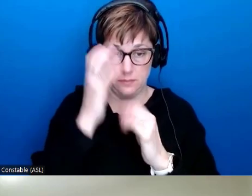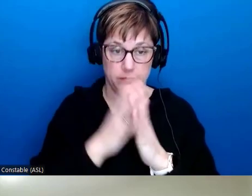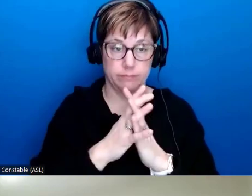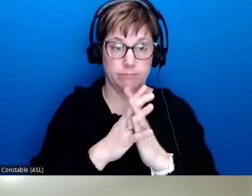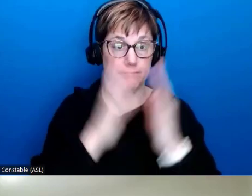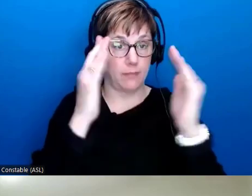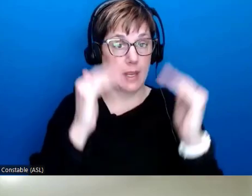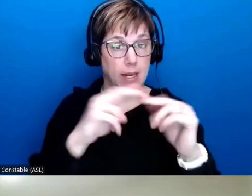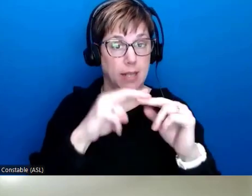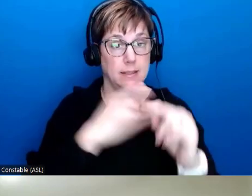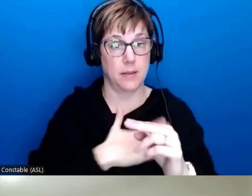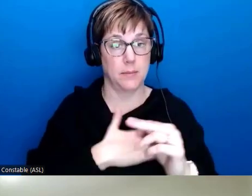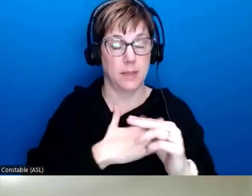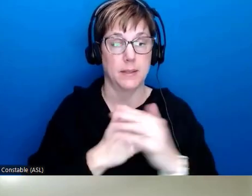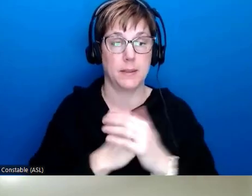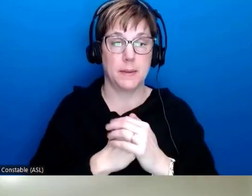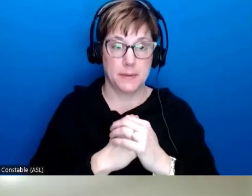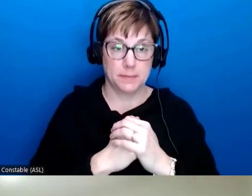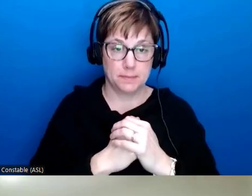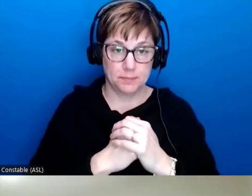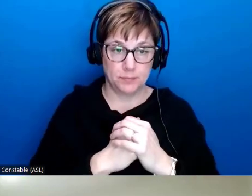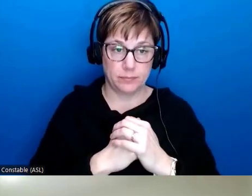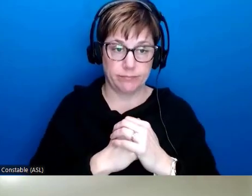Next slide, please.